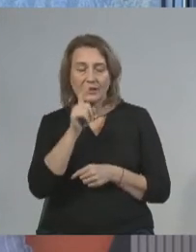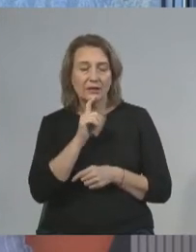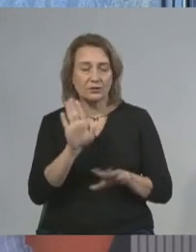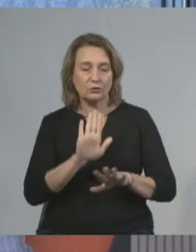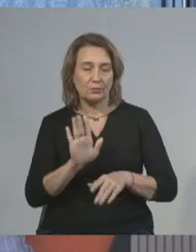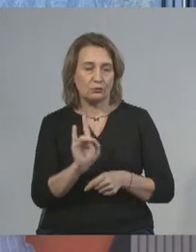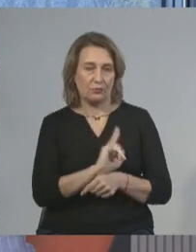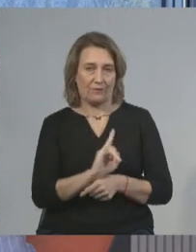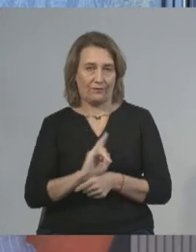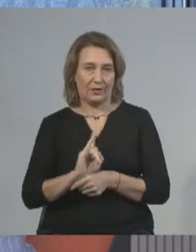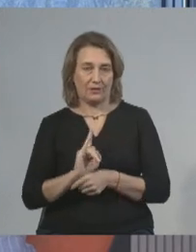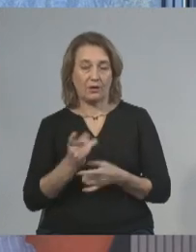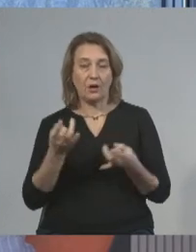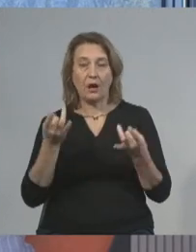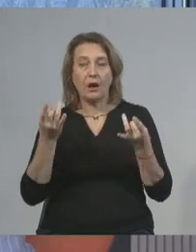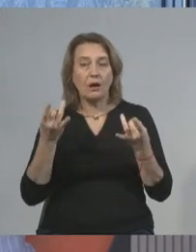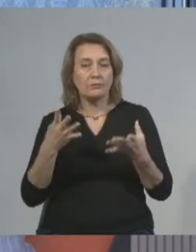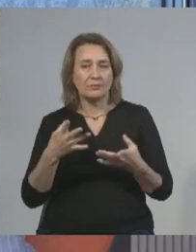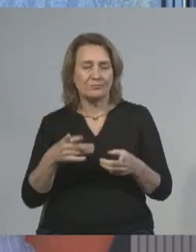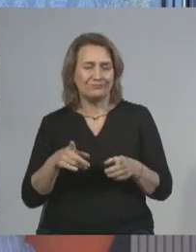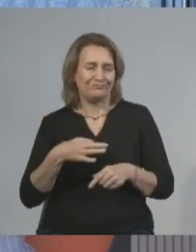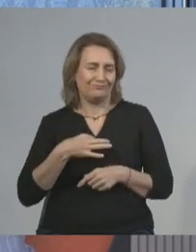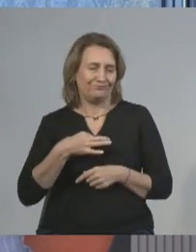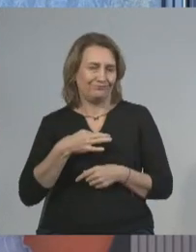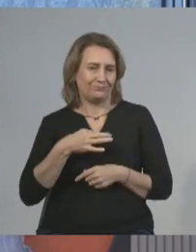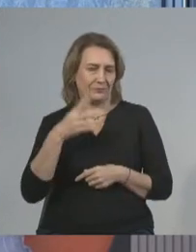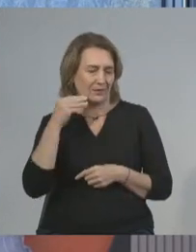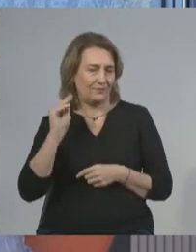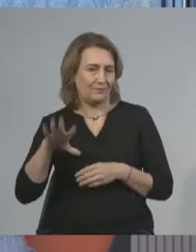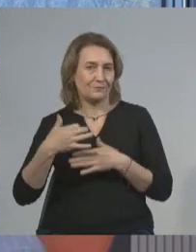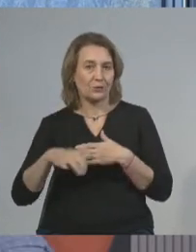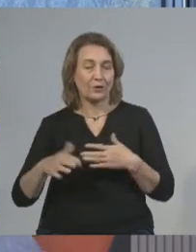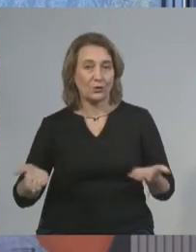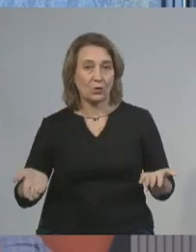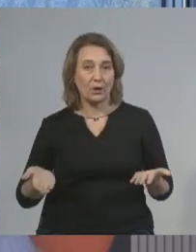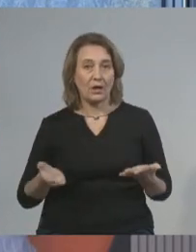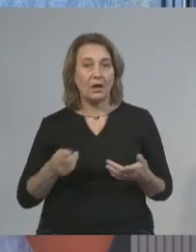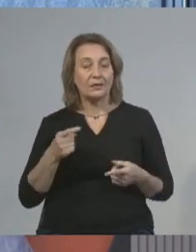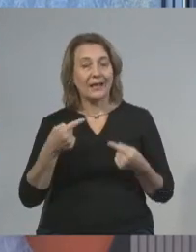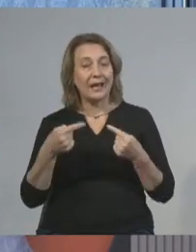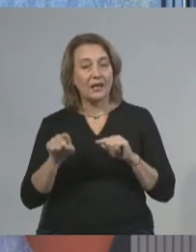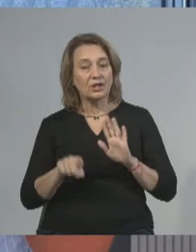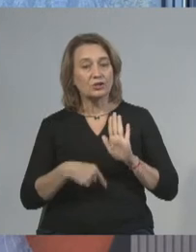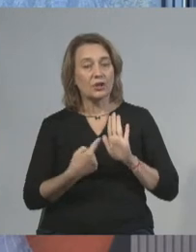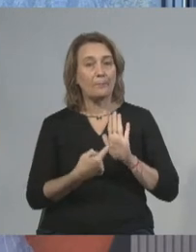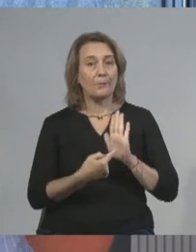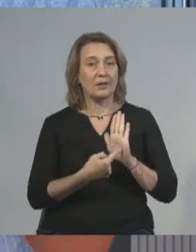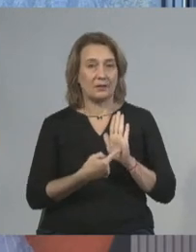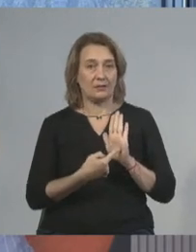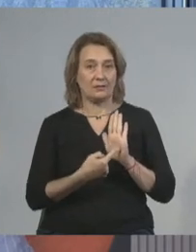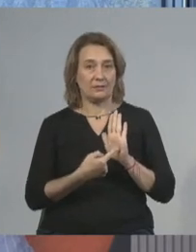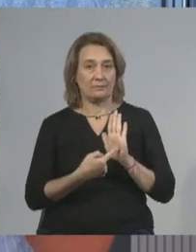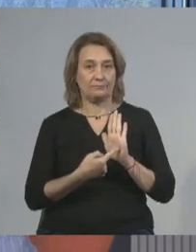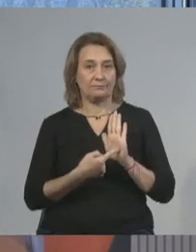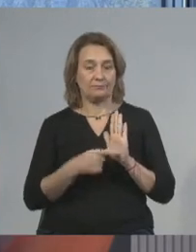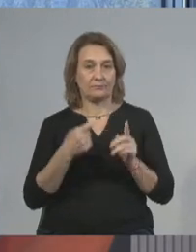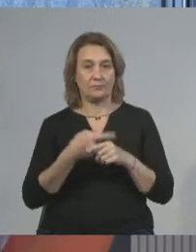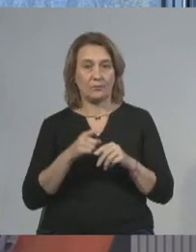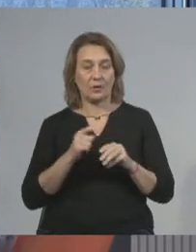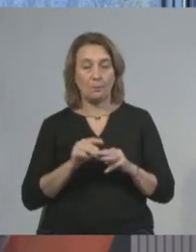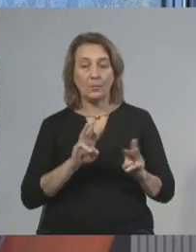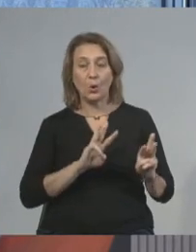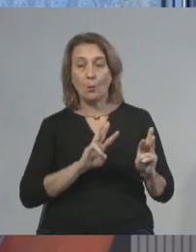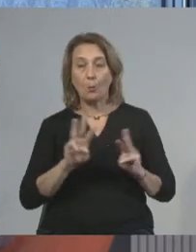people sometimes understand that what they read are fakes and this information but it seems like they don't care because they want to be